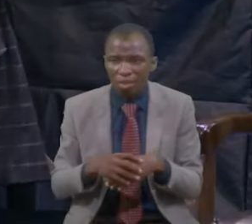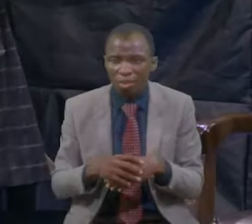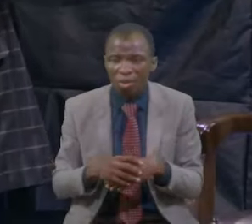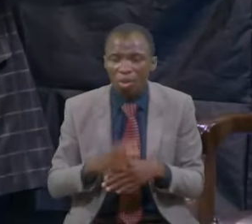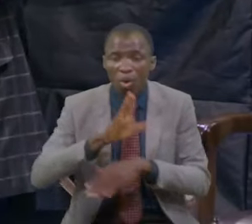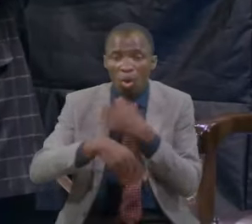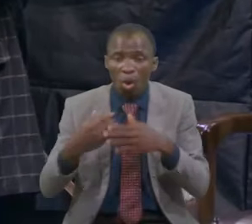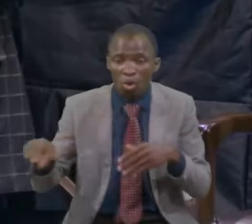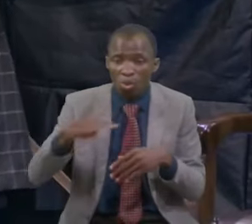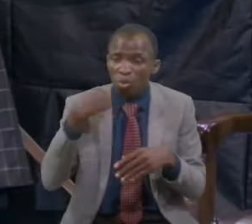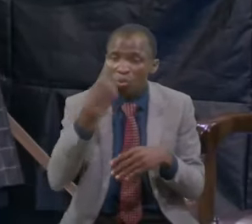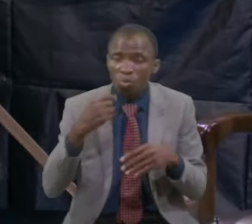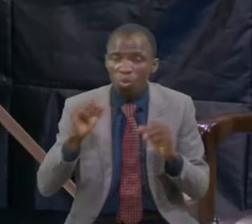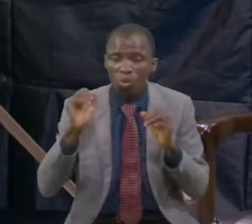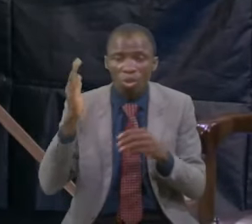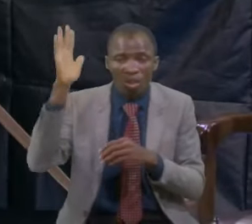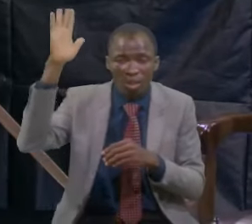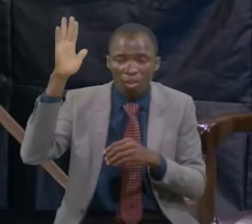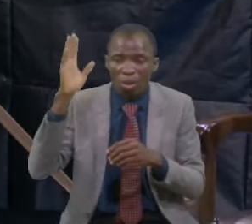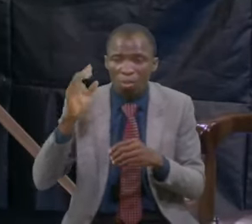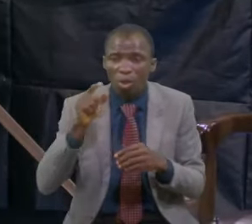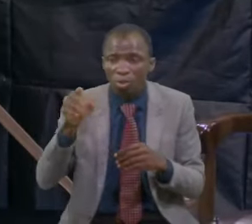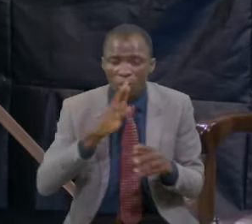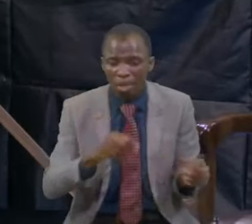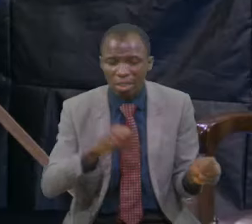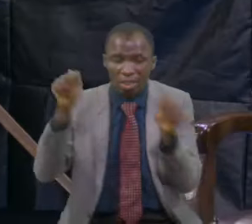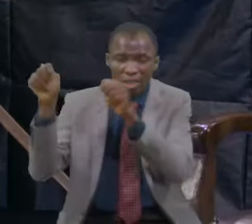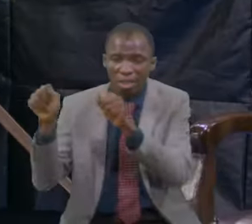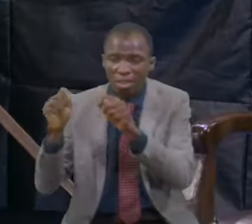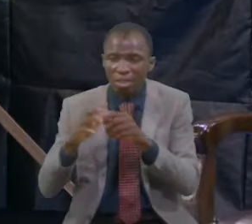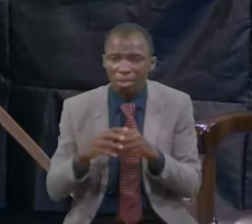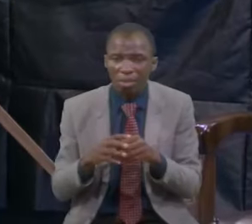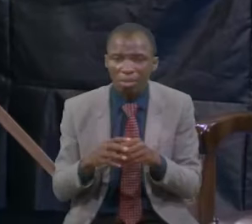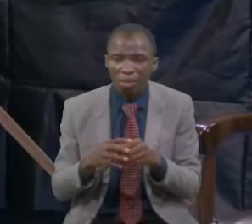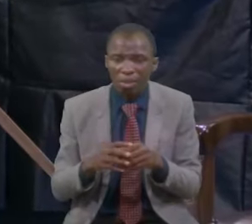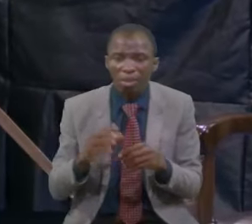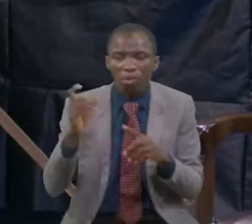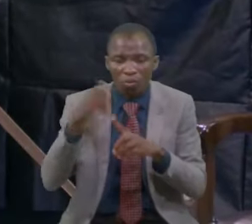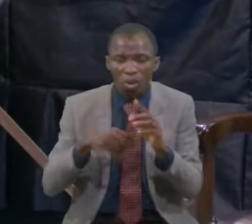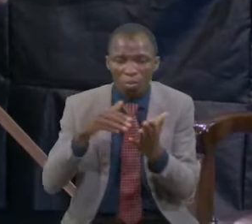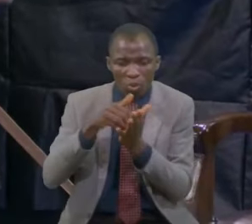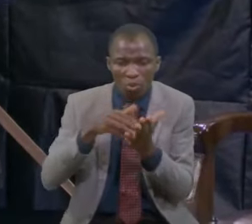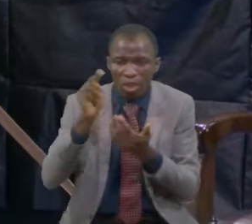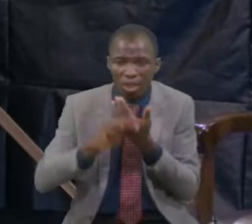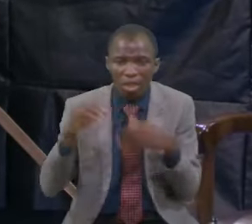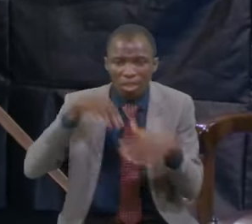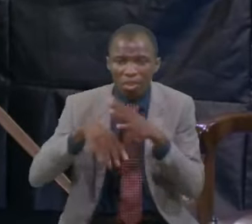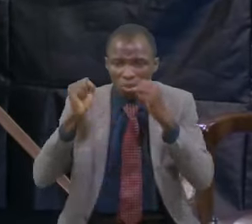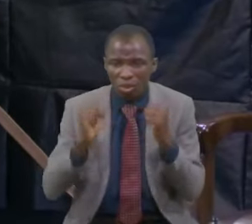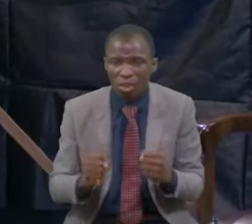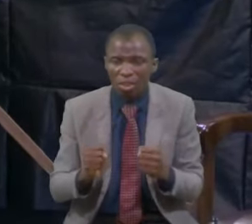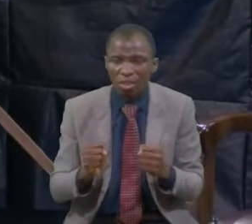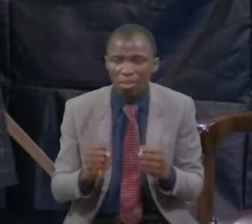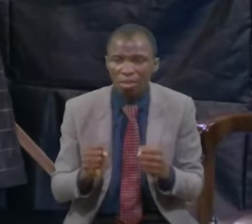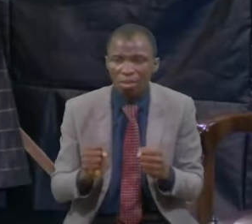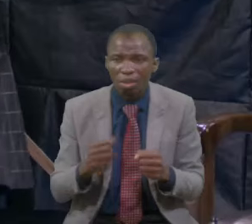tonight, you have been translated from weakness into strength. Congratulations. Please fill